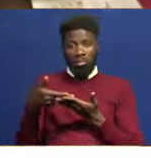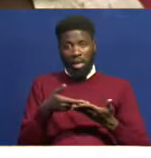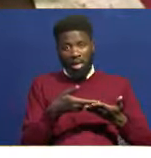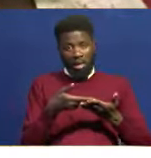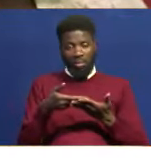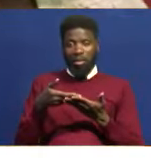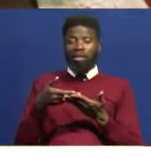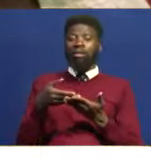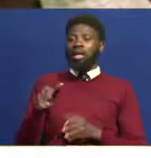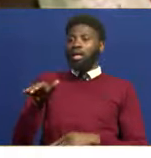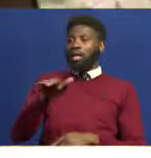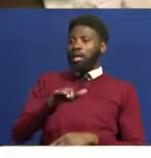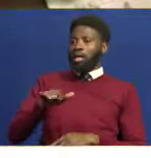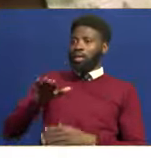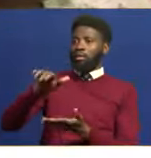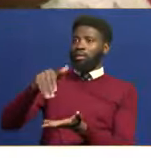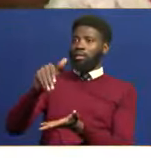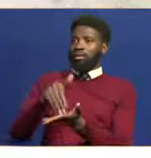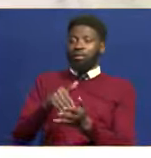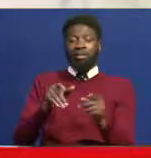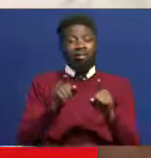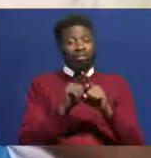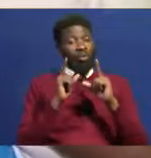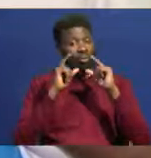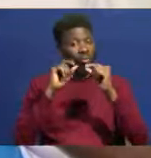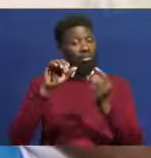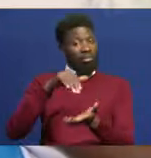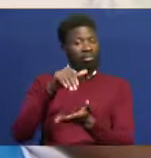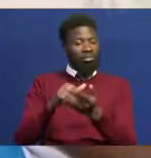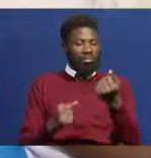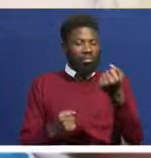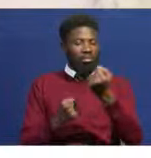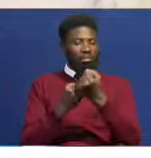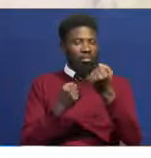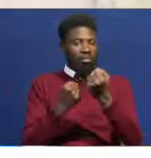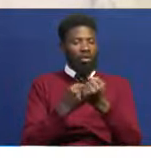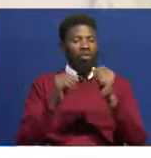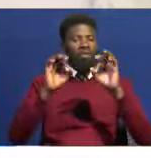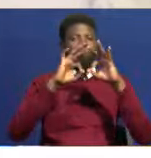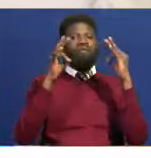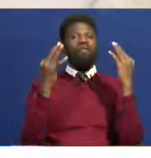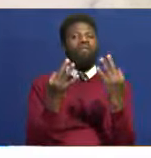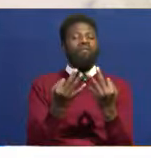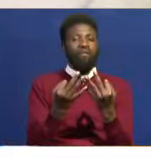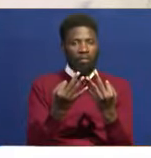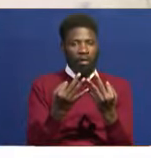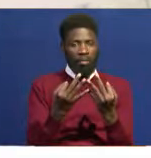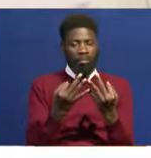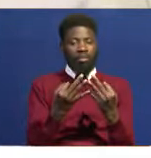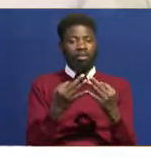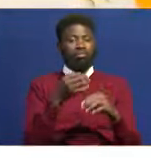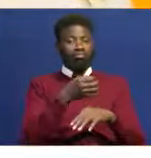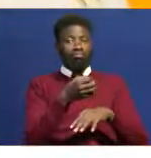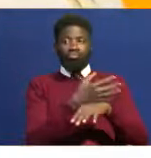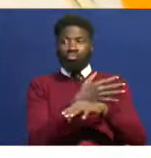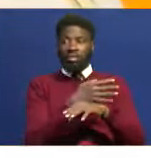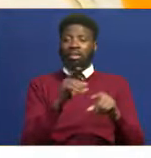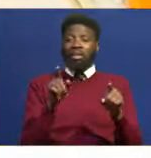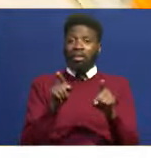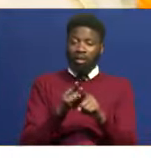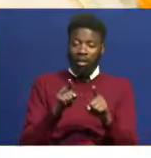facility has been expanding support services to ensure the families are not just fighting cancer, but they have the